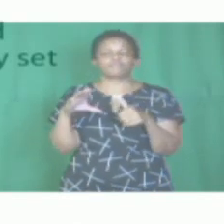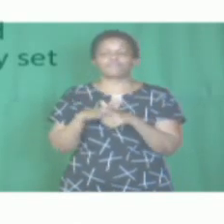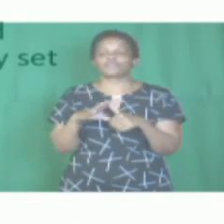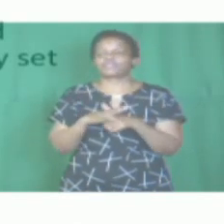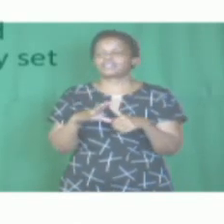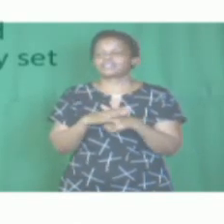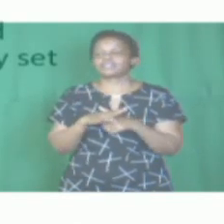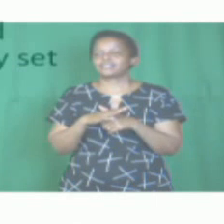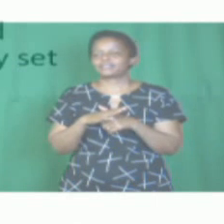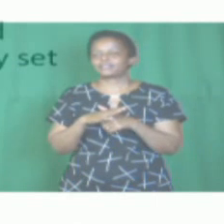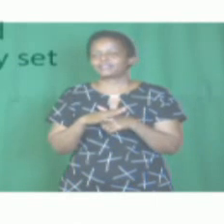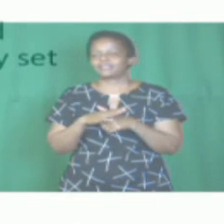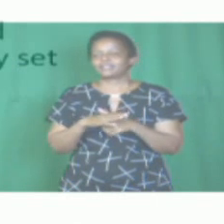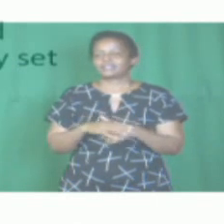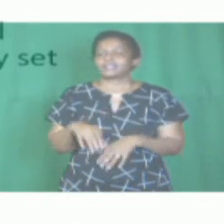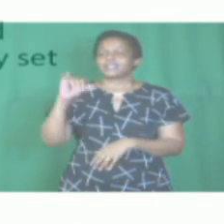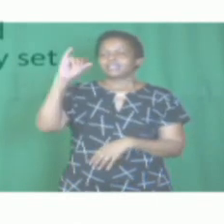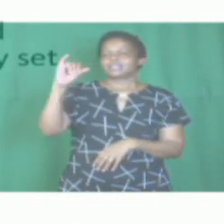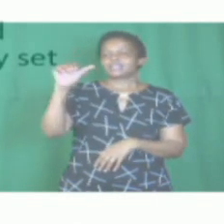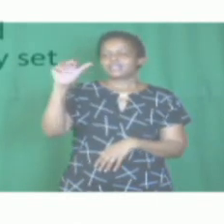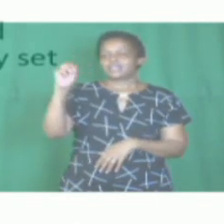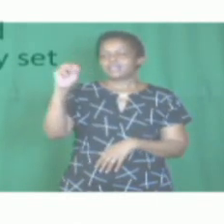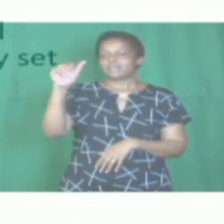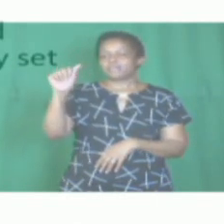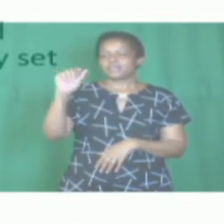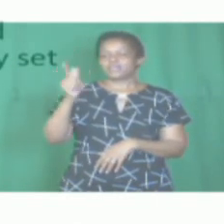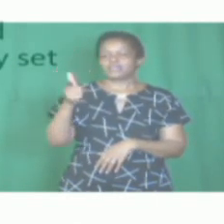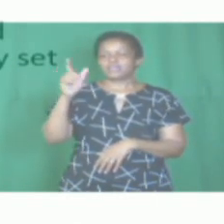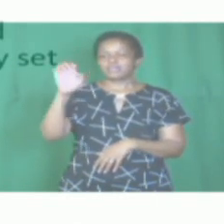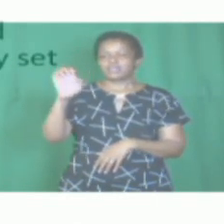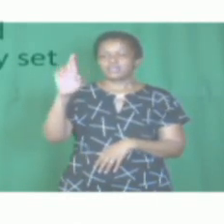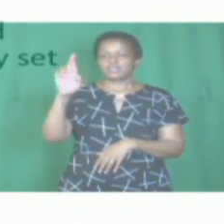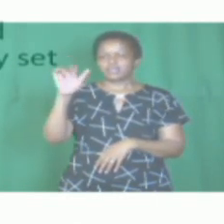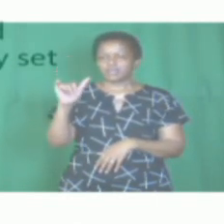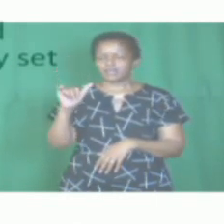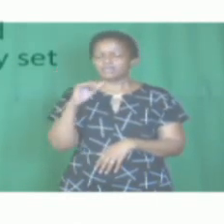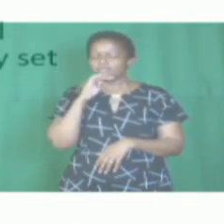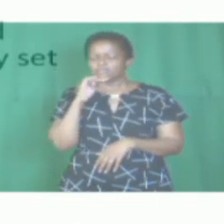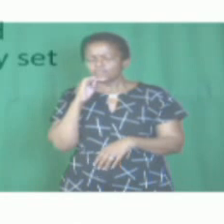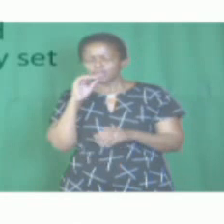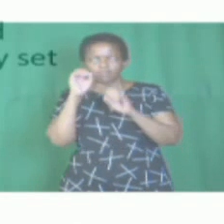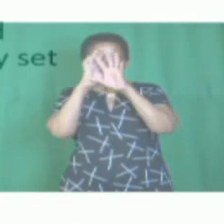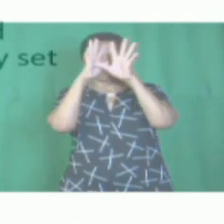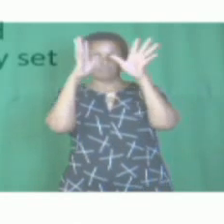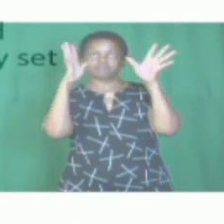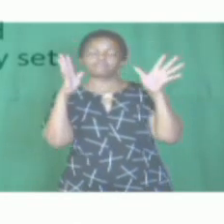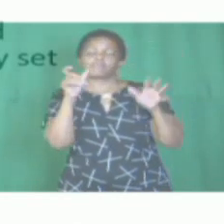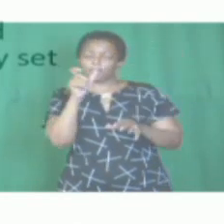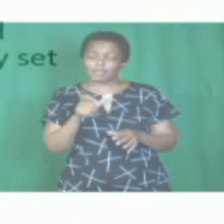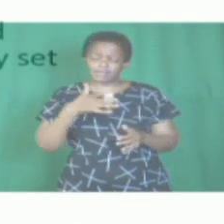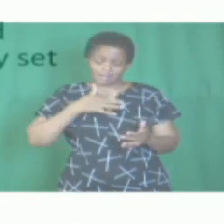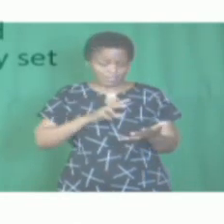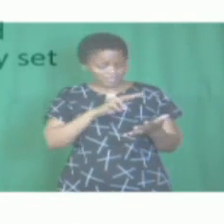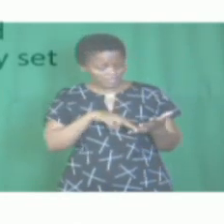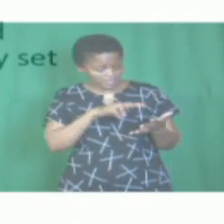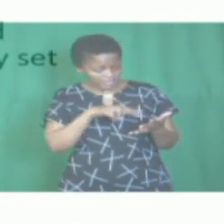Imagery, my dear learner, can contribute to a powerful and memorable descriptive writing. In the form of what?